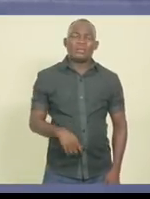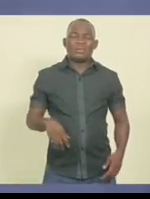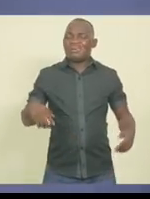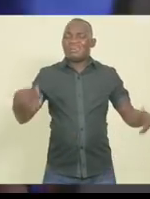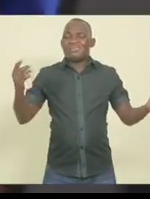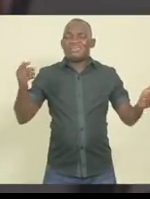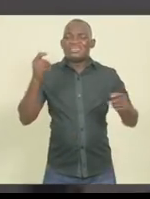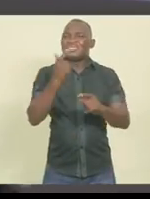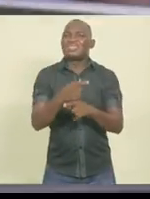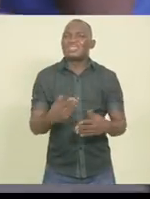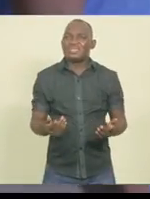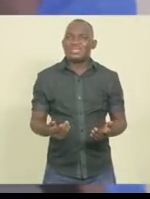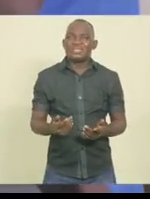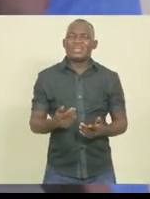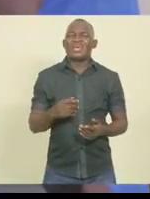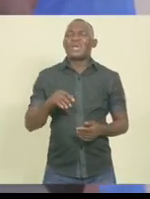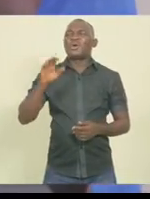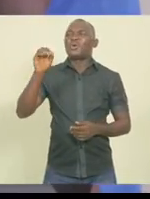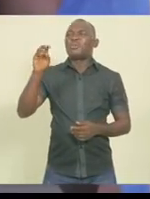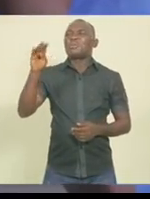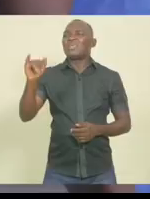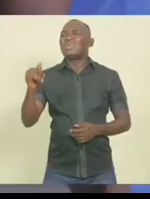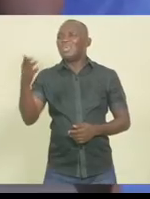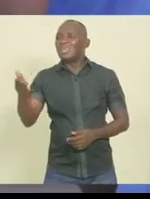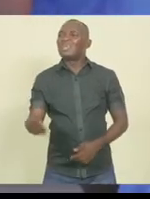Just Kobe.